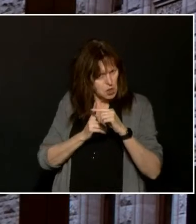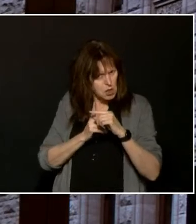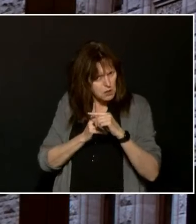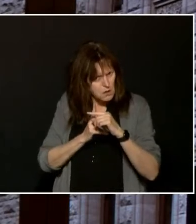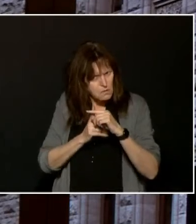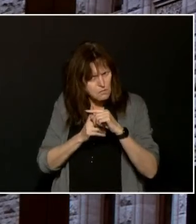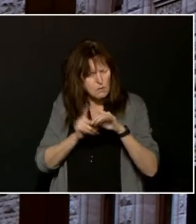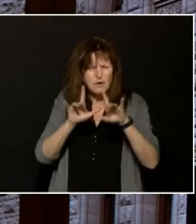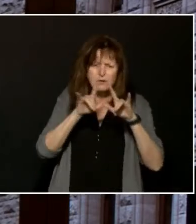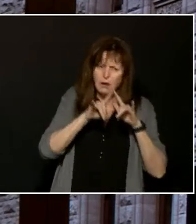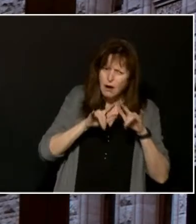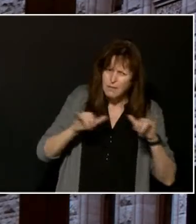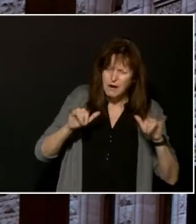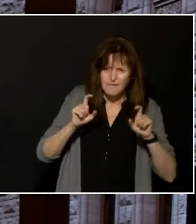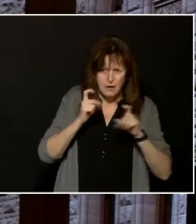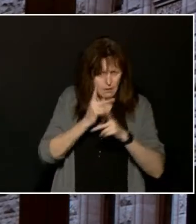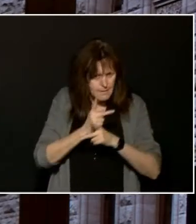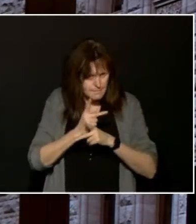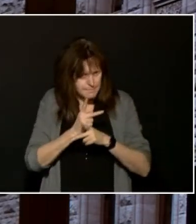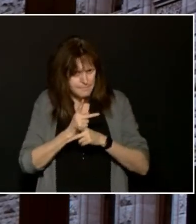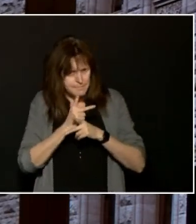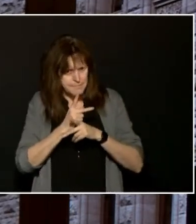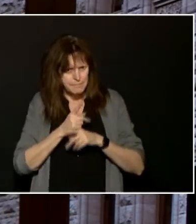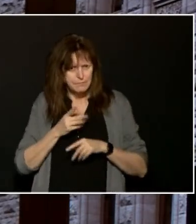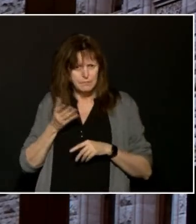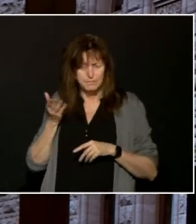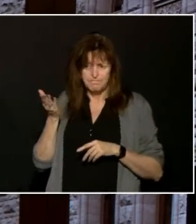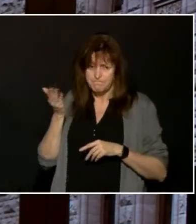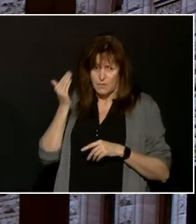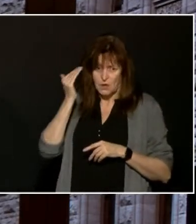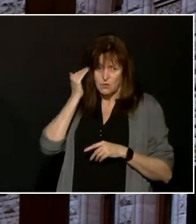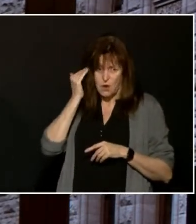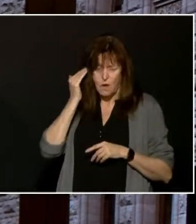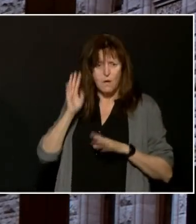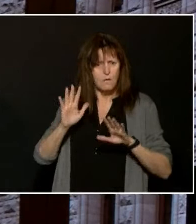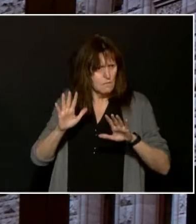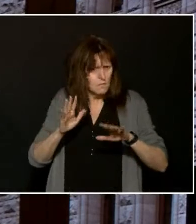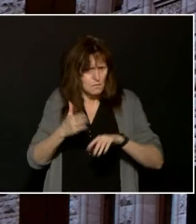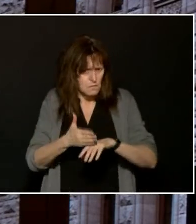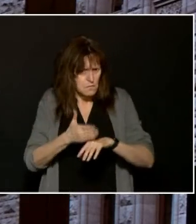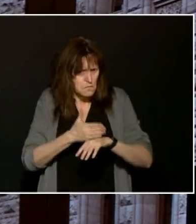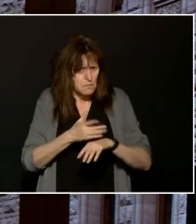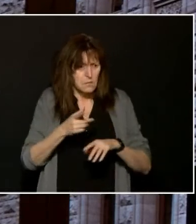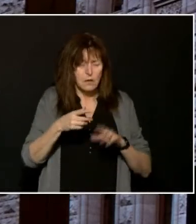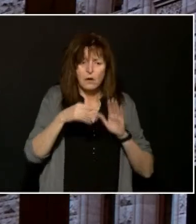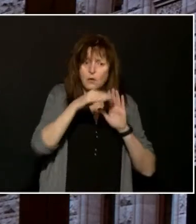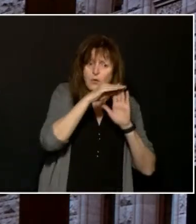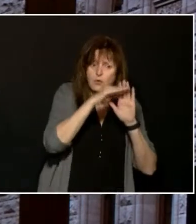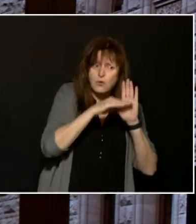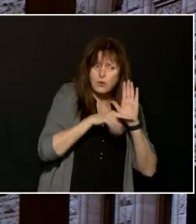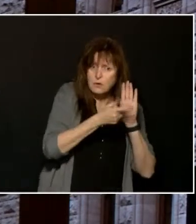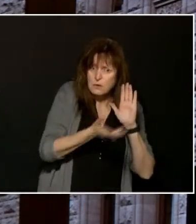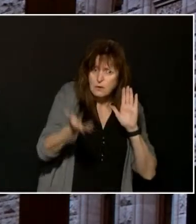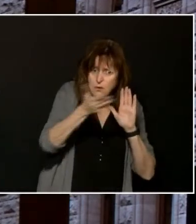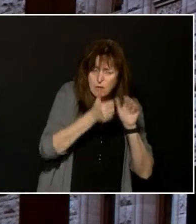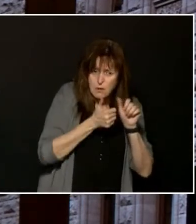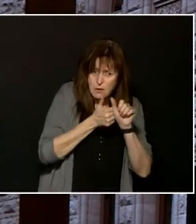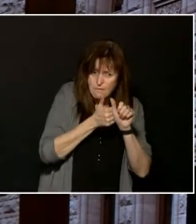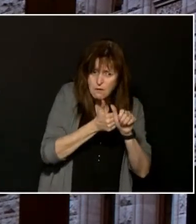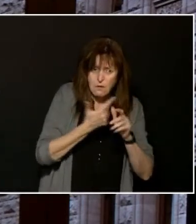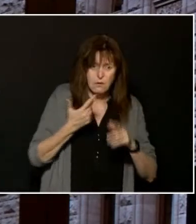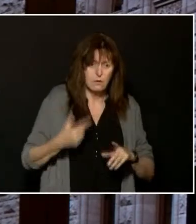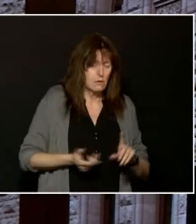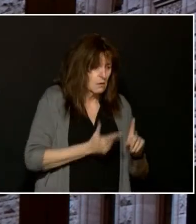cautious. Dr. Brown has noted the improvement we are seeing has been due to our public health measures and, of course, with the excellent vaccination program that